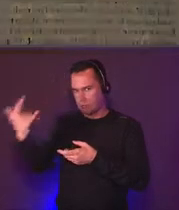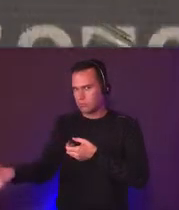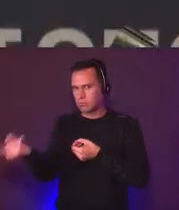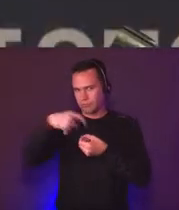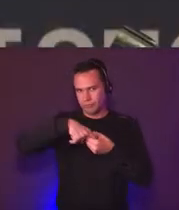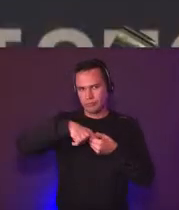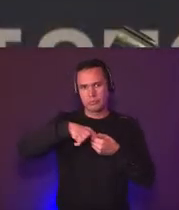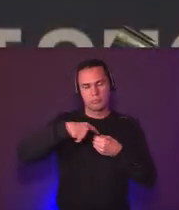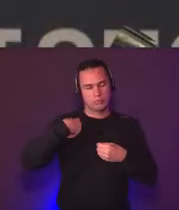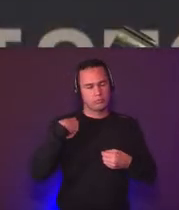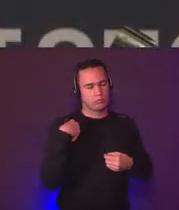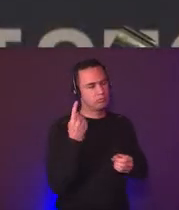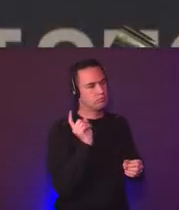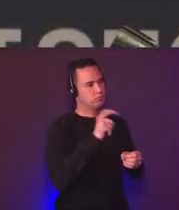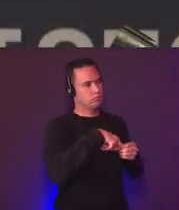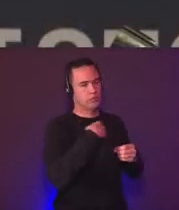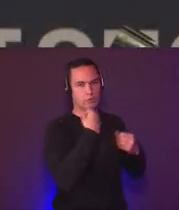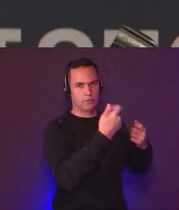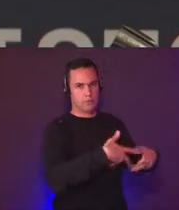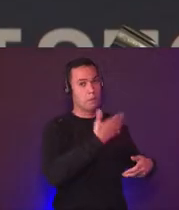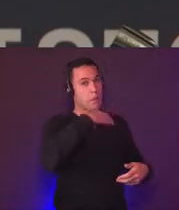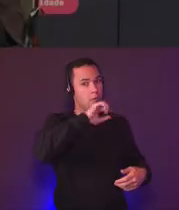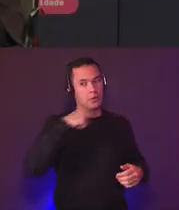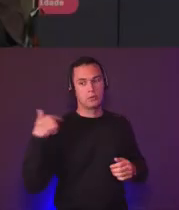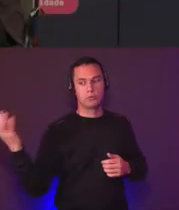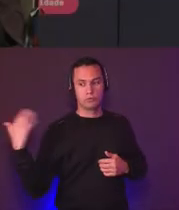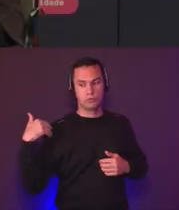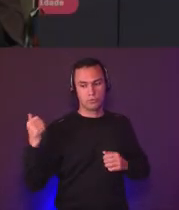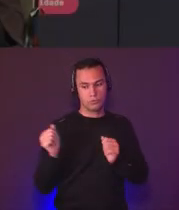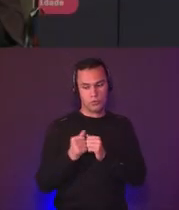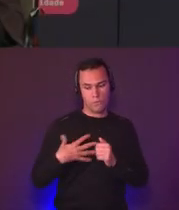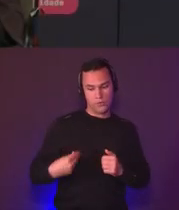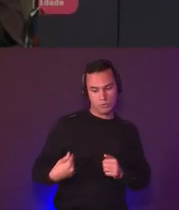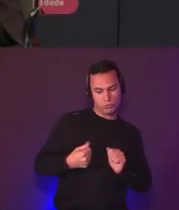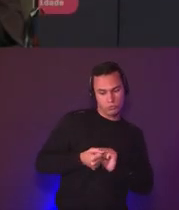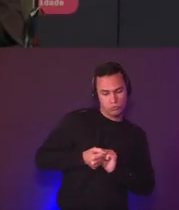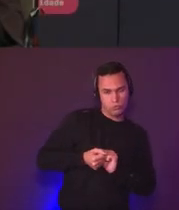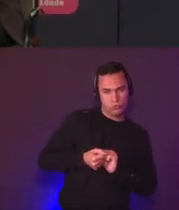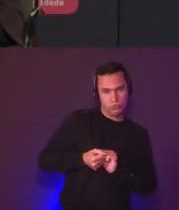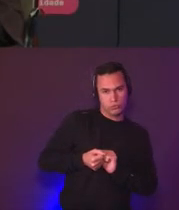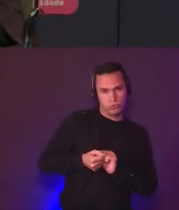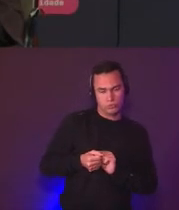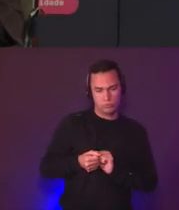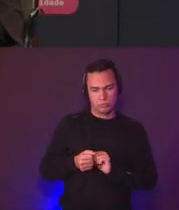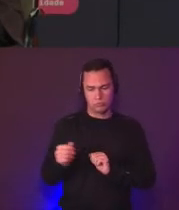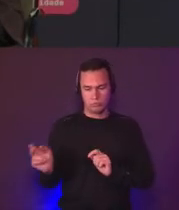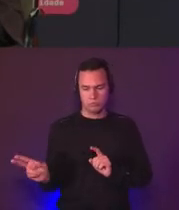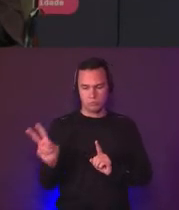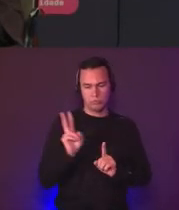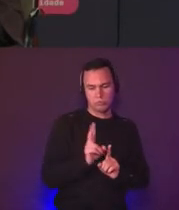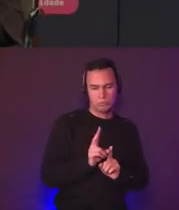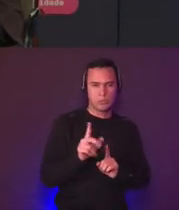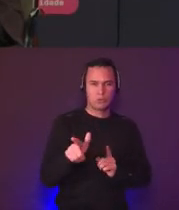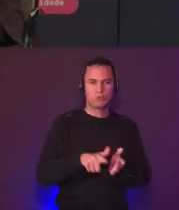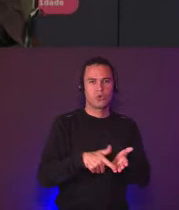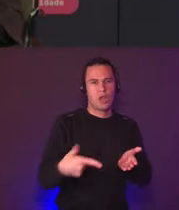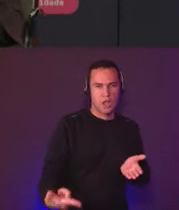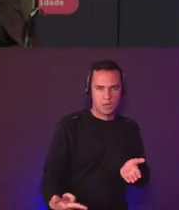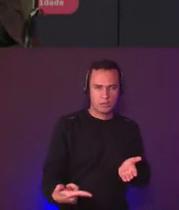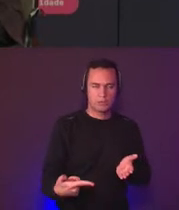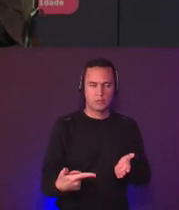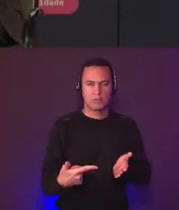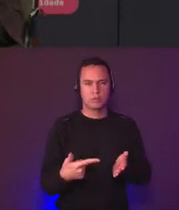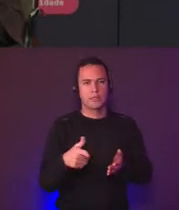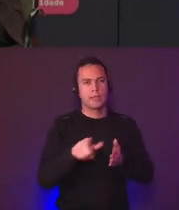I brought my husband and my son and the local newspaper reporters and the local TV news